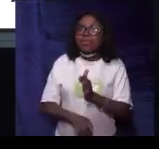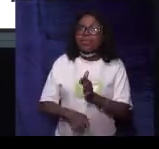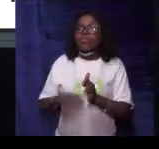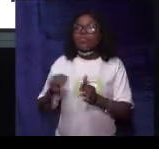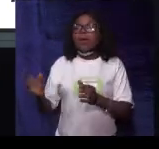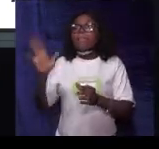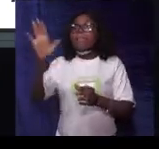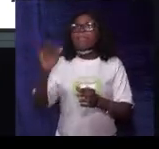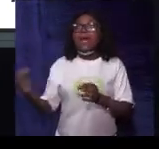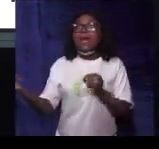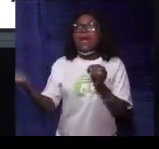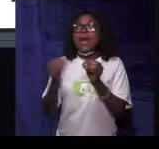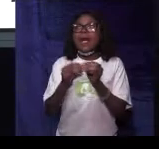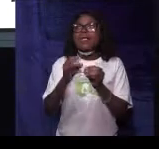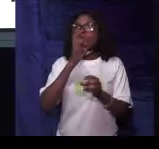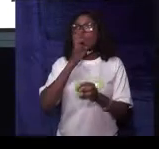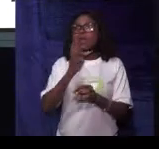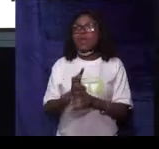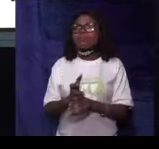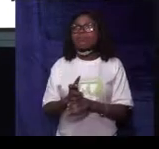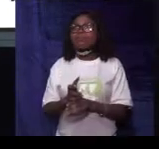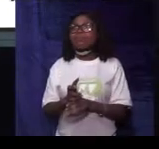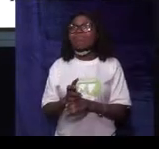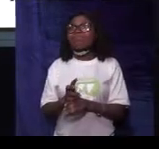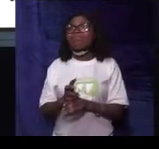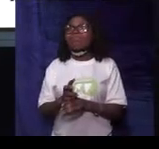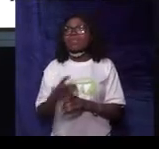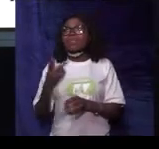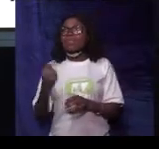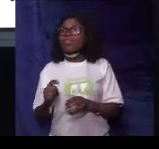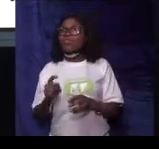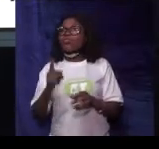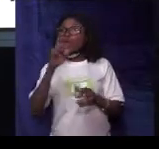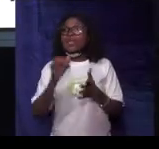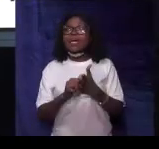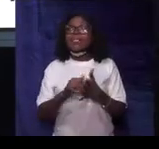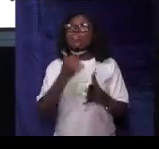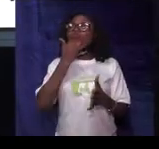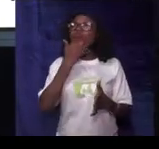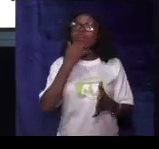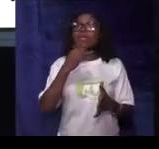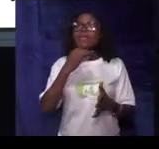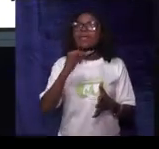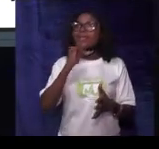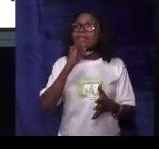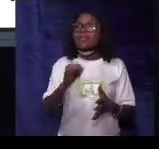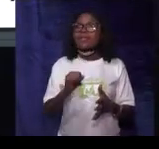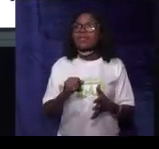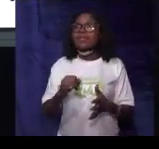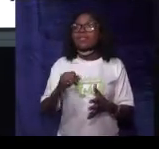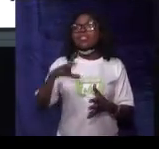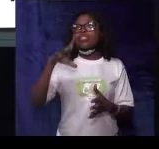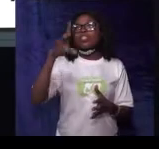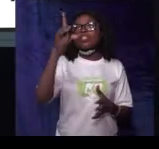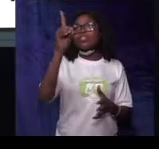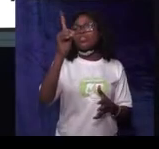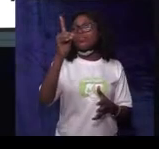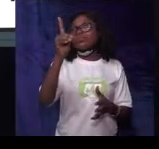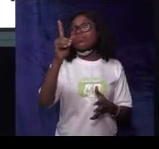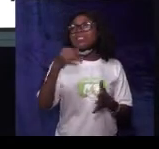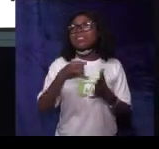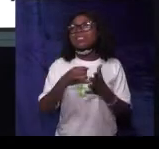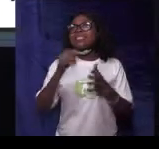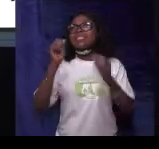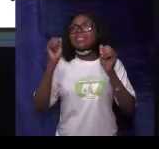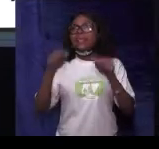reduced by adding water. Which of this is not true? The one that is not true out of all these is the